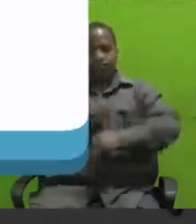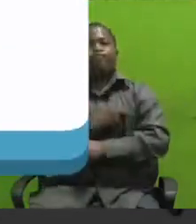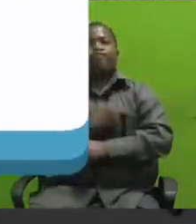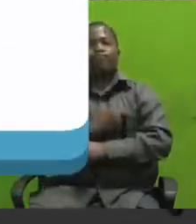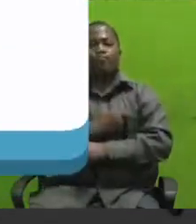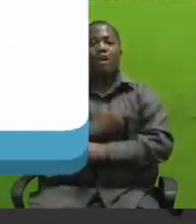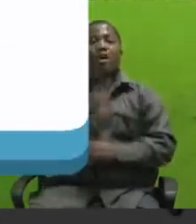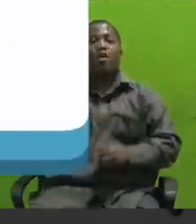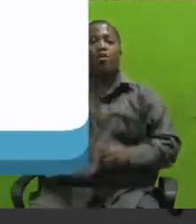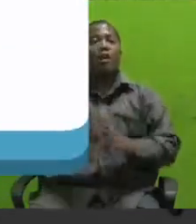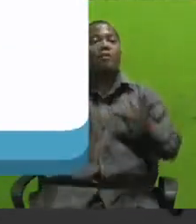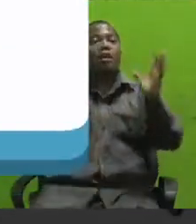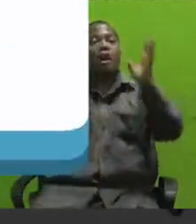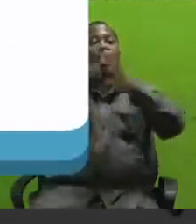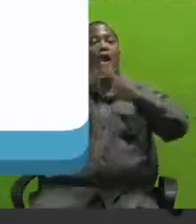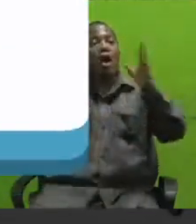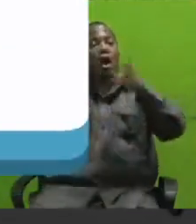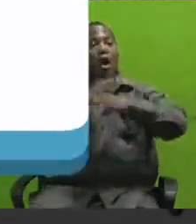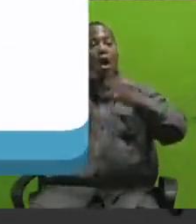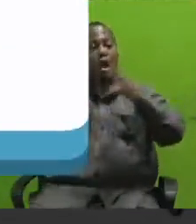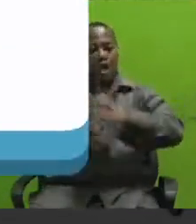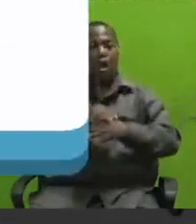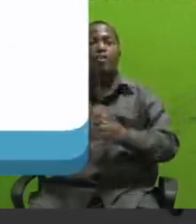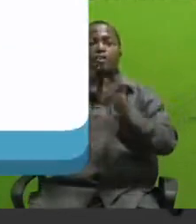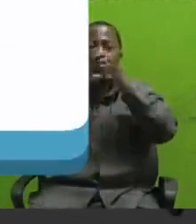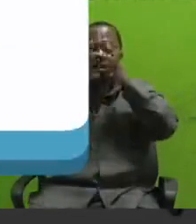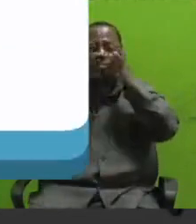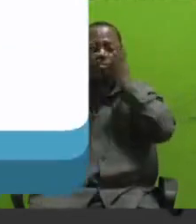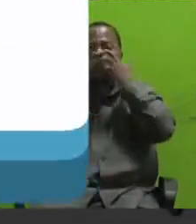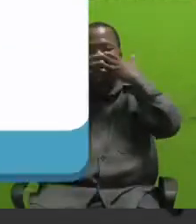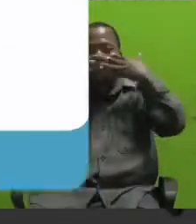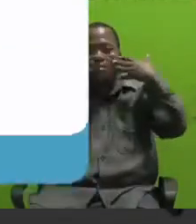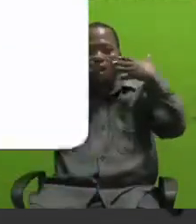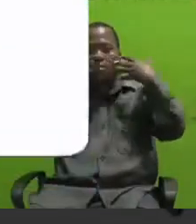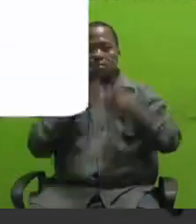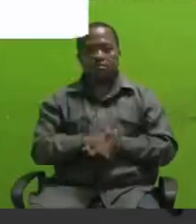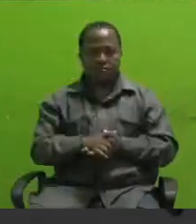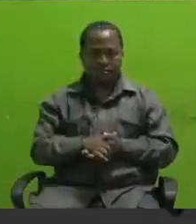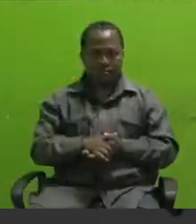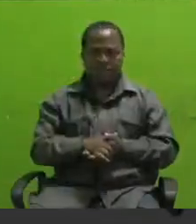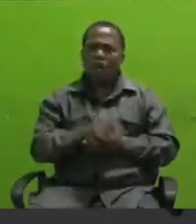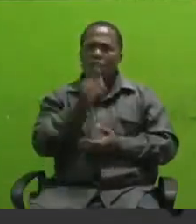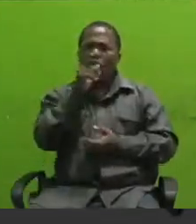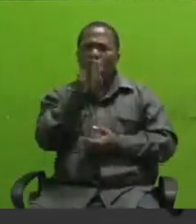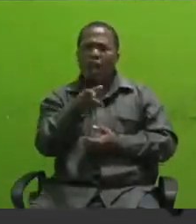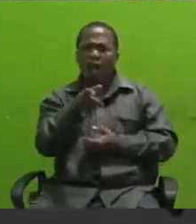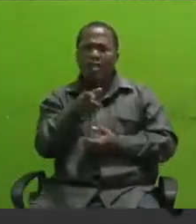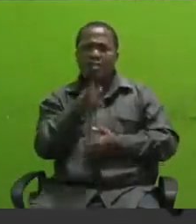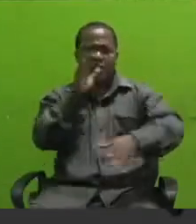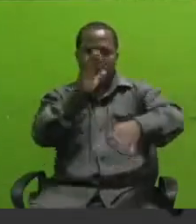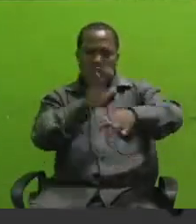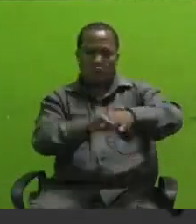air purification devices like mask. Once it came into contact with